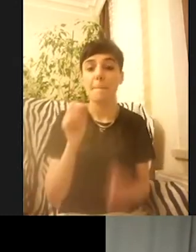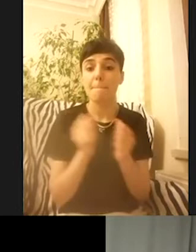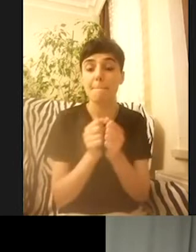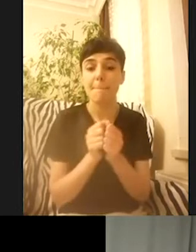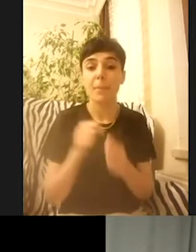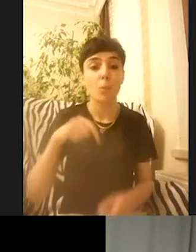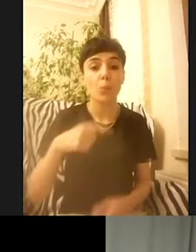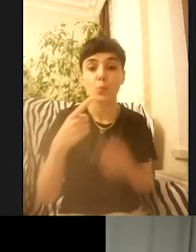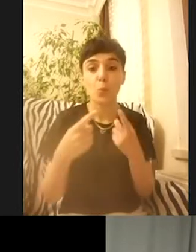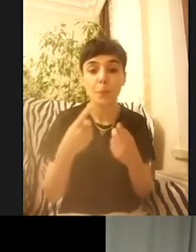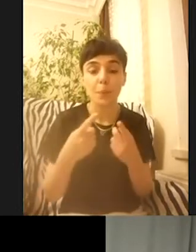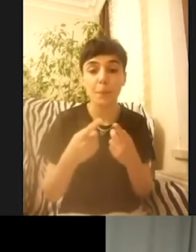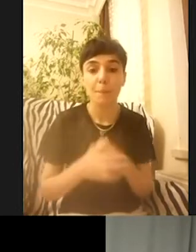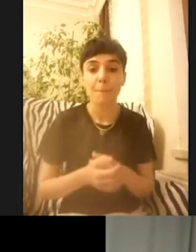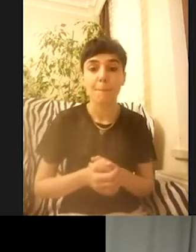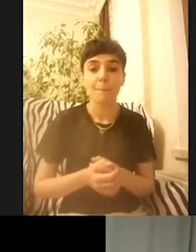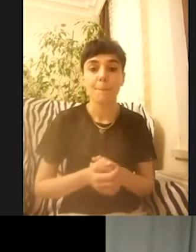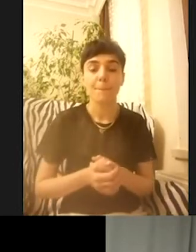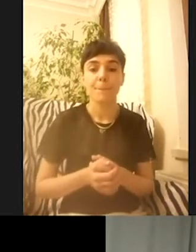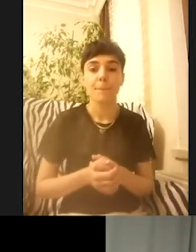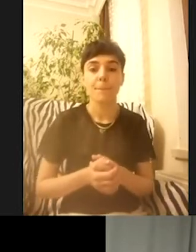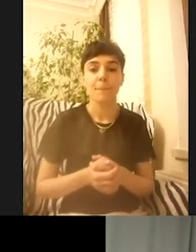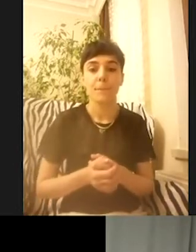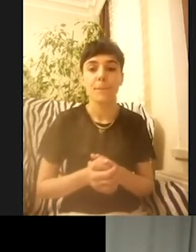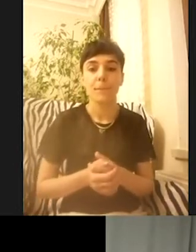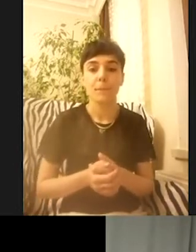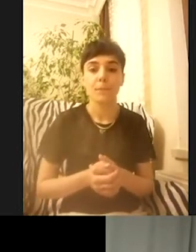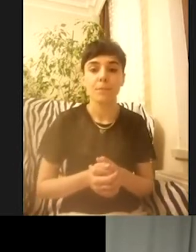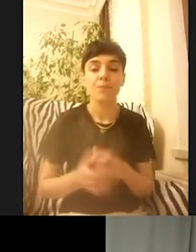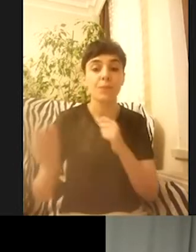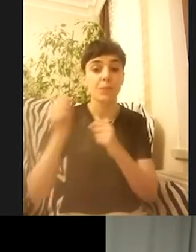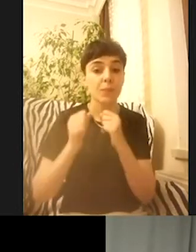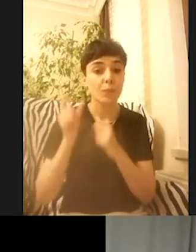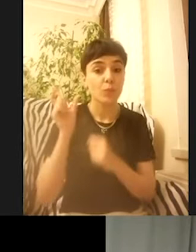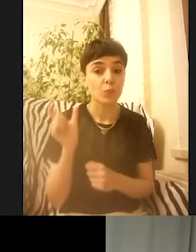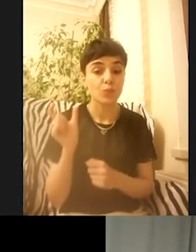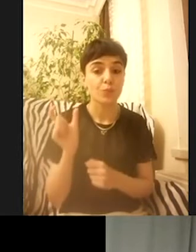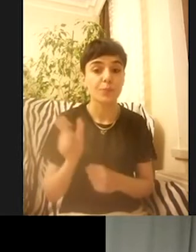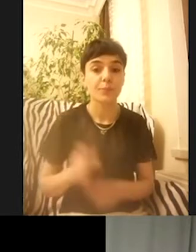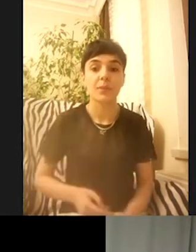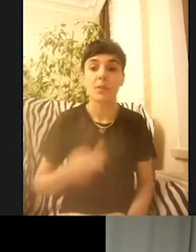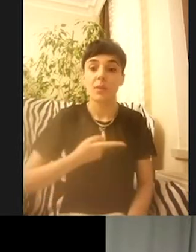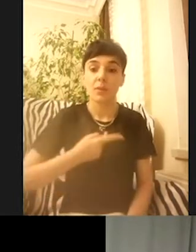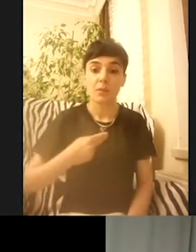trans-exclusionary radical feminism, as they call themselves, because I think this actually is a perfect moment, also considering time, but also in